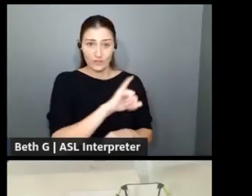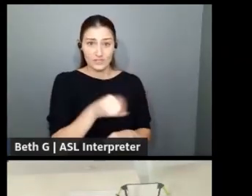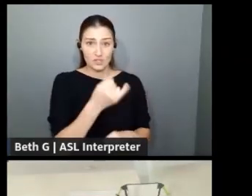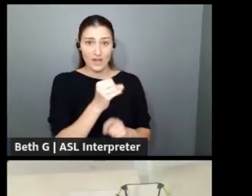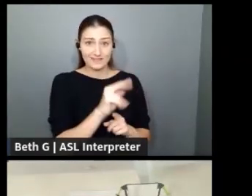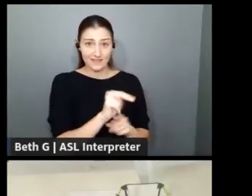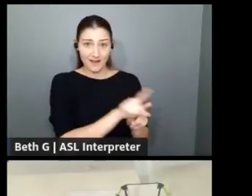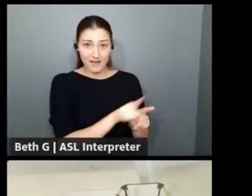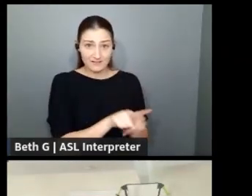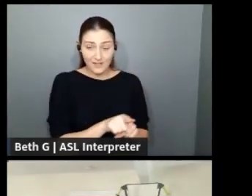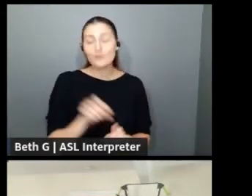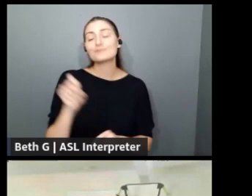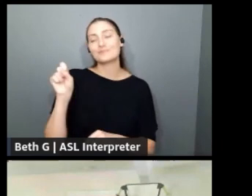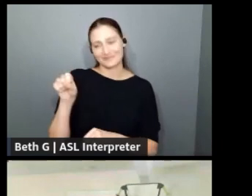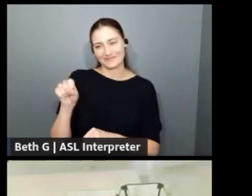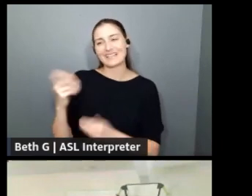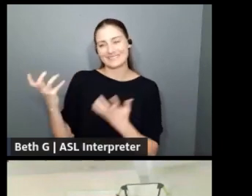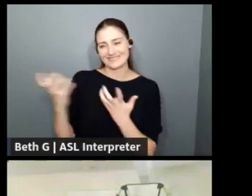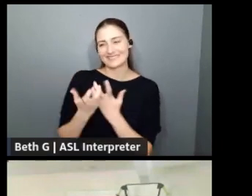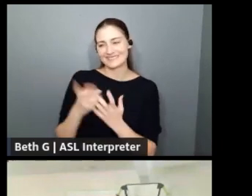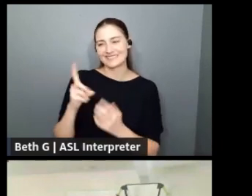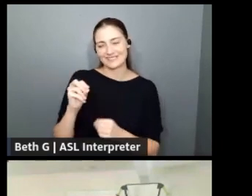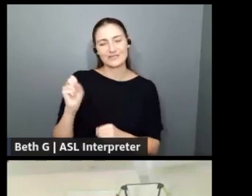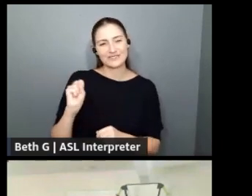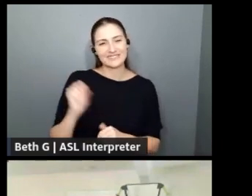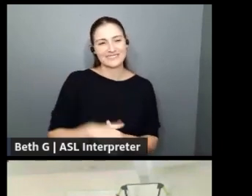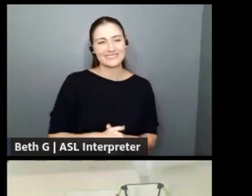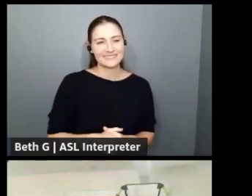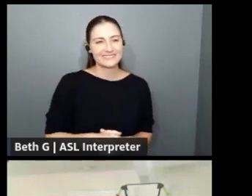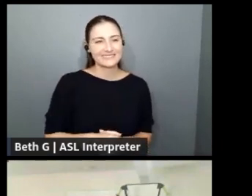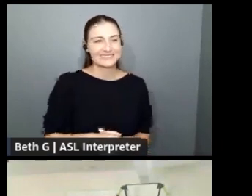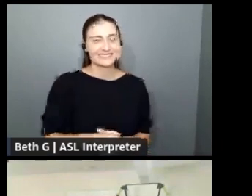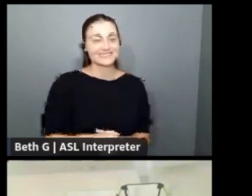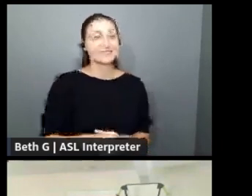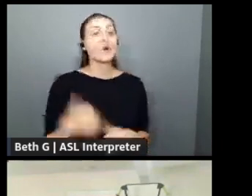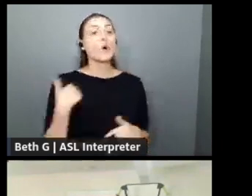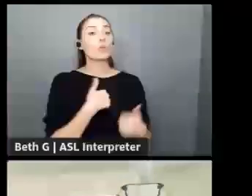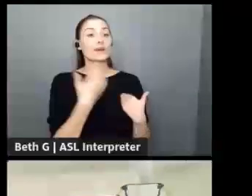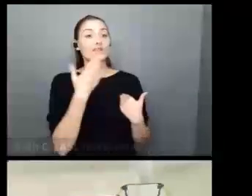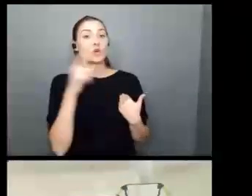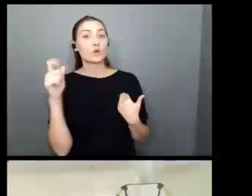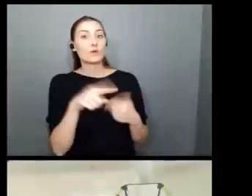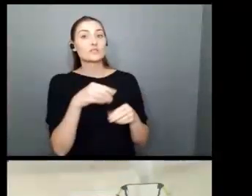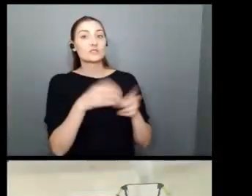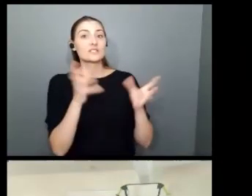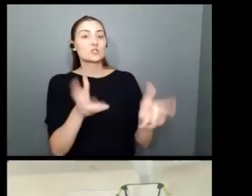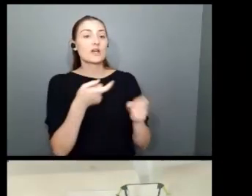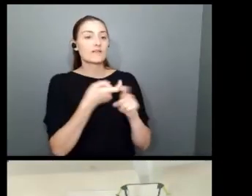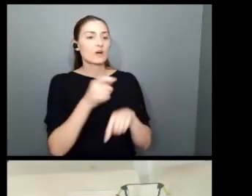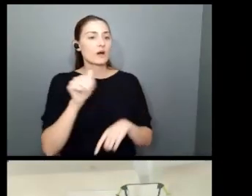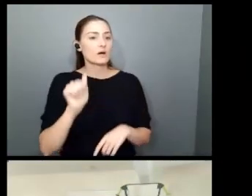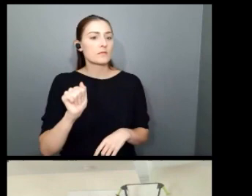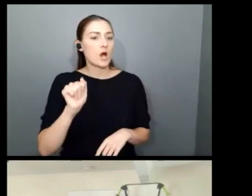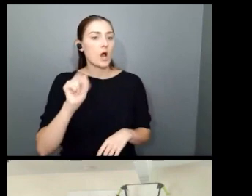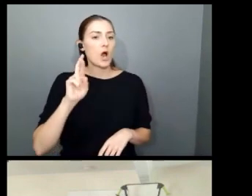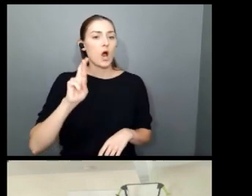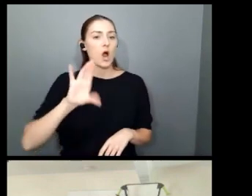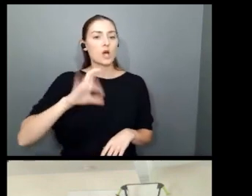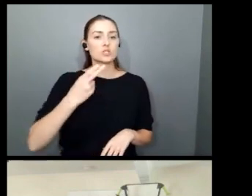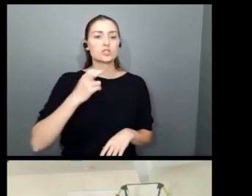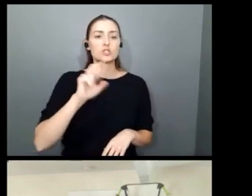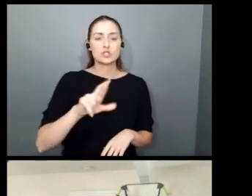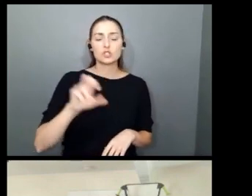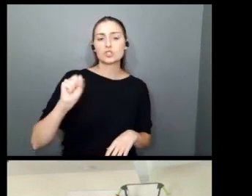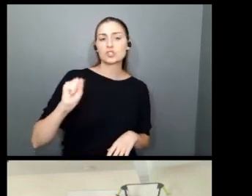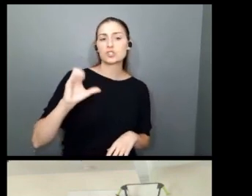works with JSON as well. Cool. Nice. We've got a question in the chat from Archer Script.